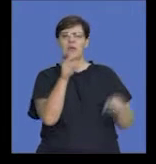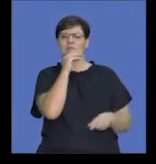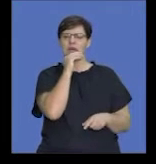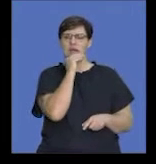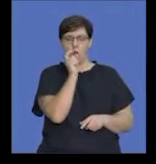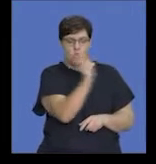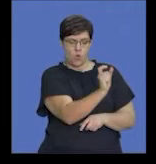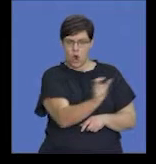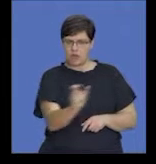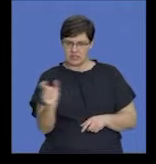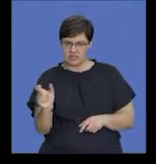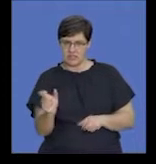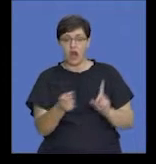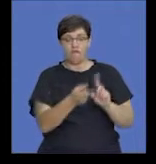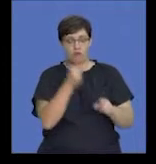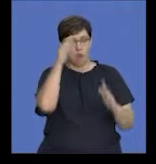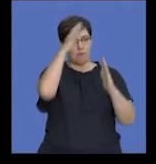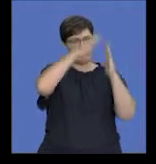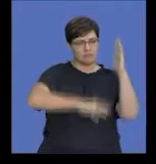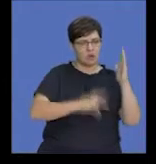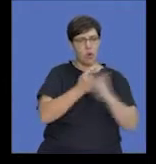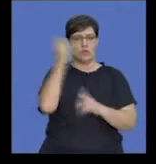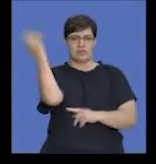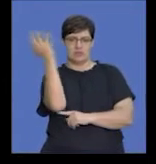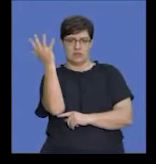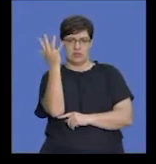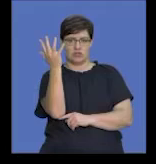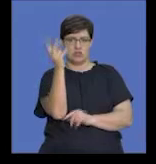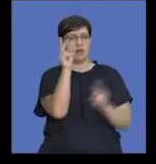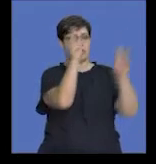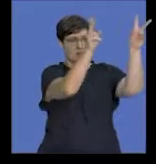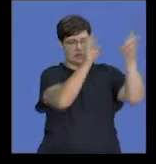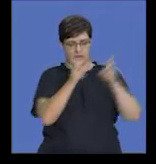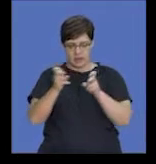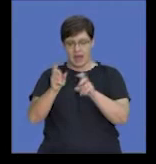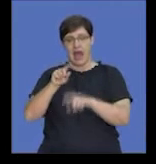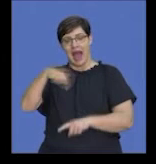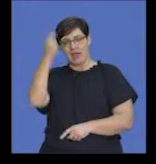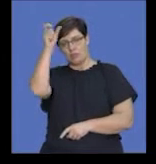quotations are basically a group of words taken from a text or a speech